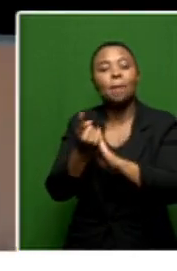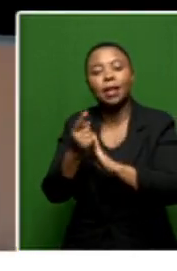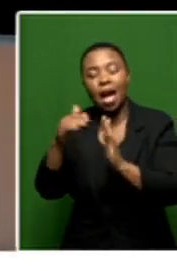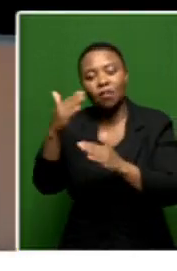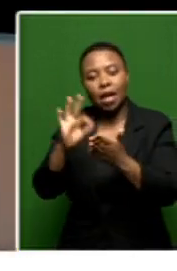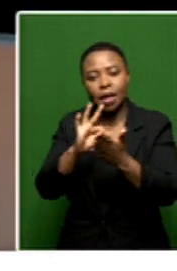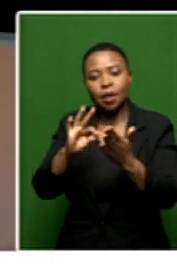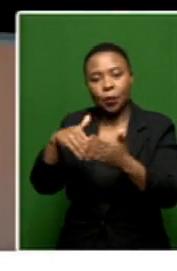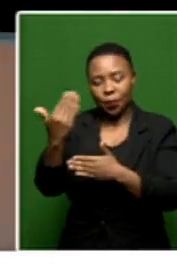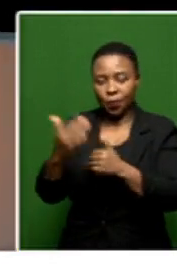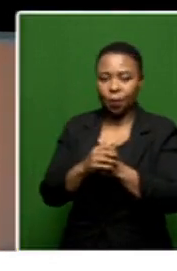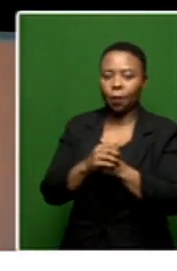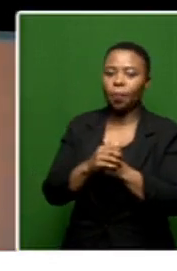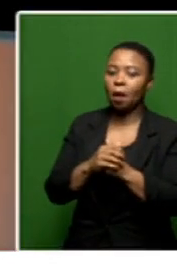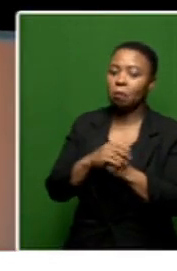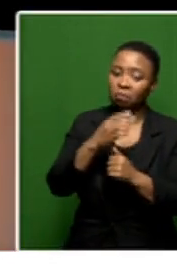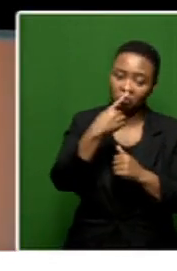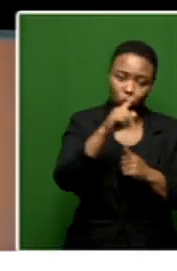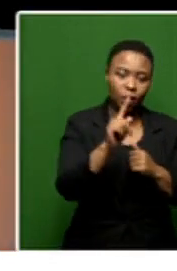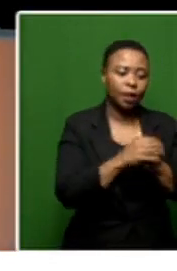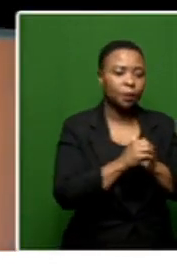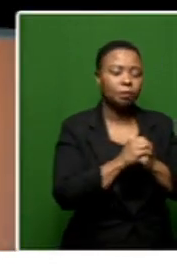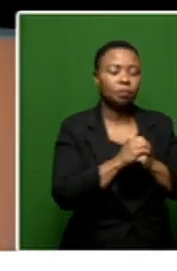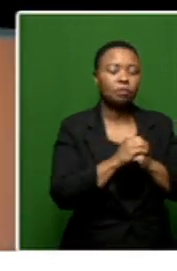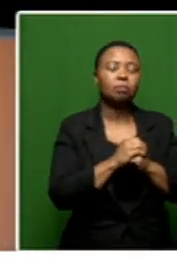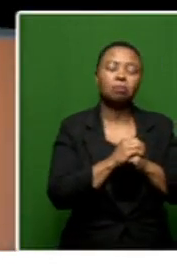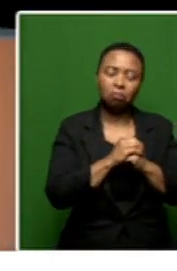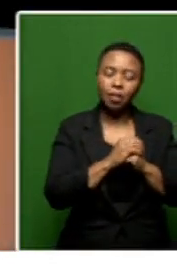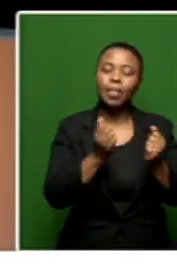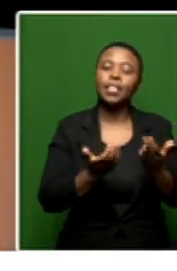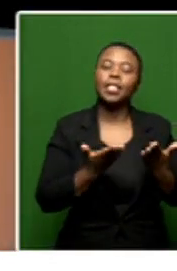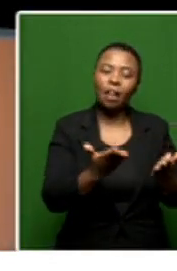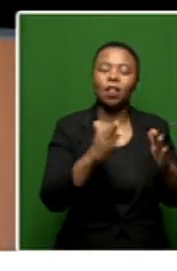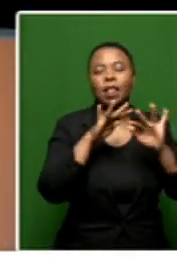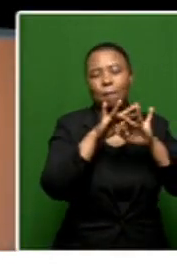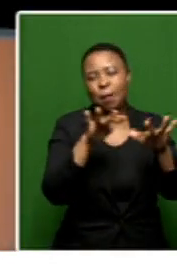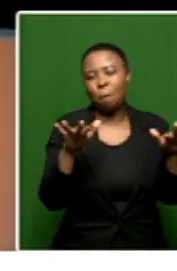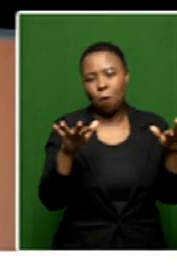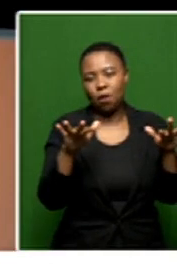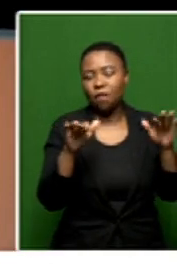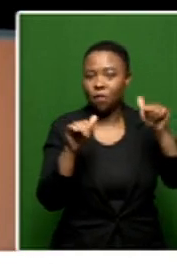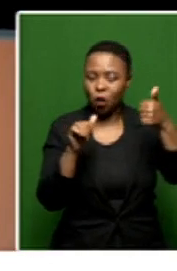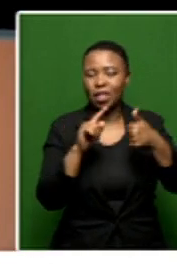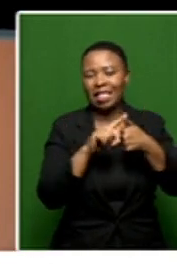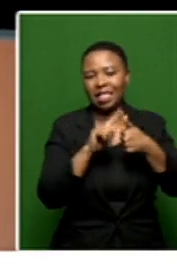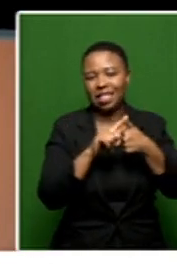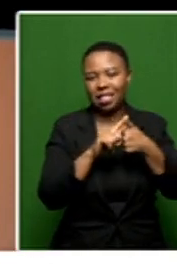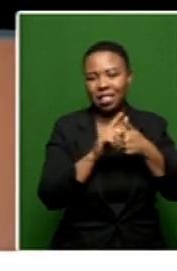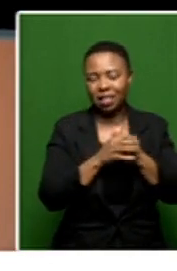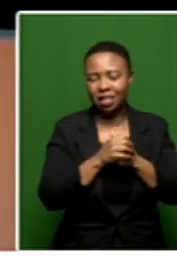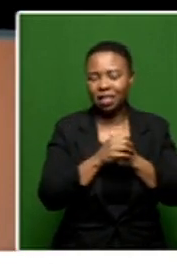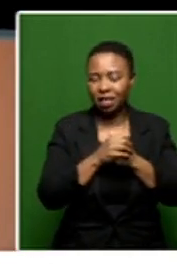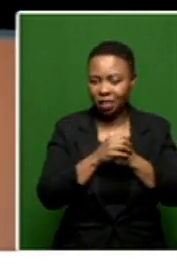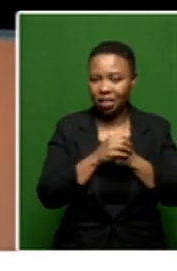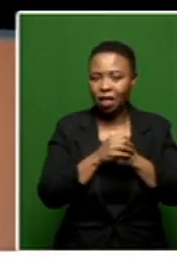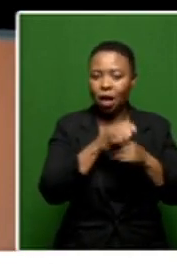about putting people first, because as a direct consequence, it must be said, of the actions